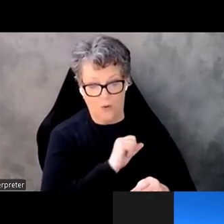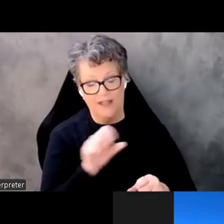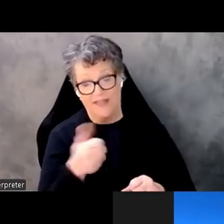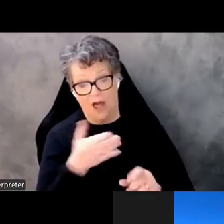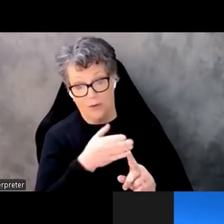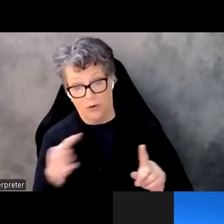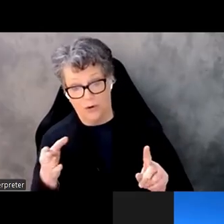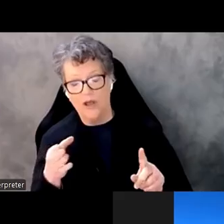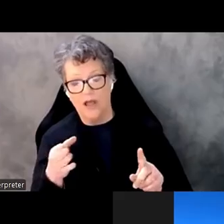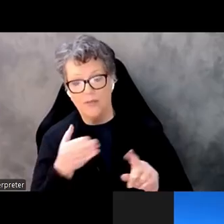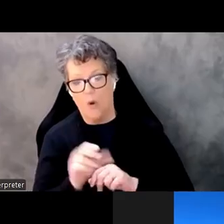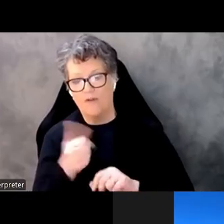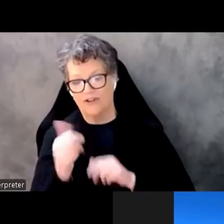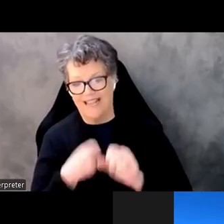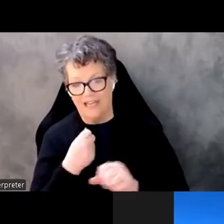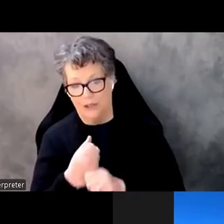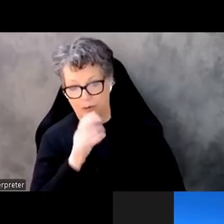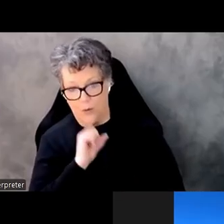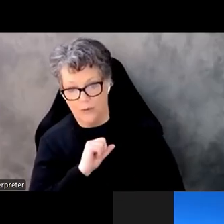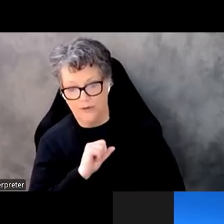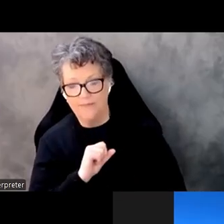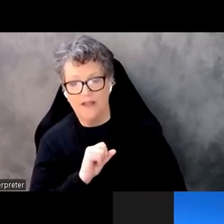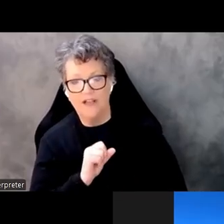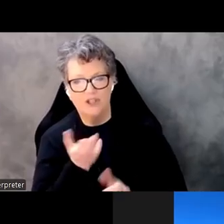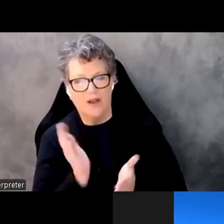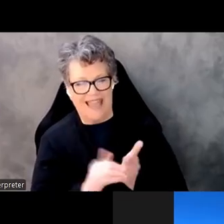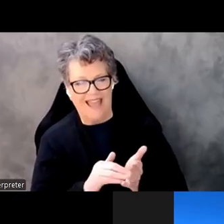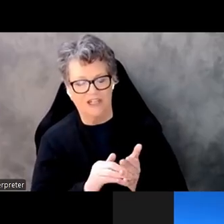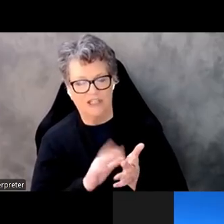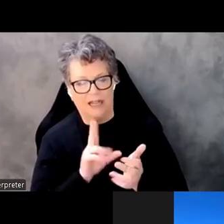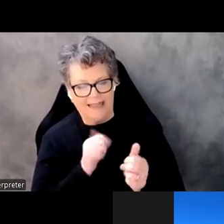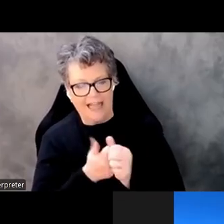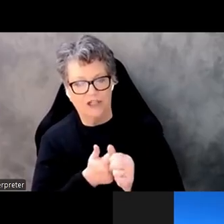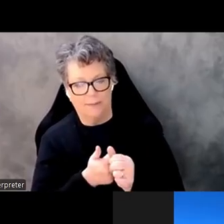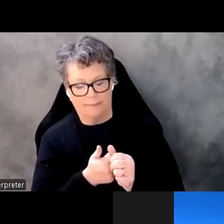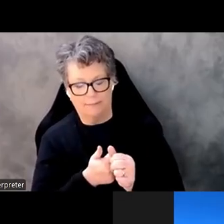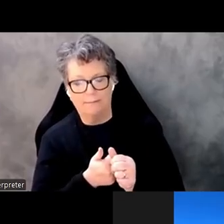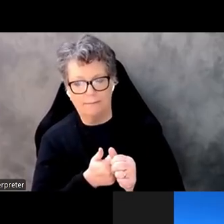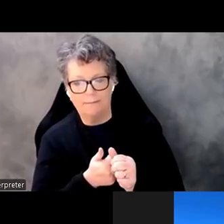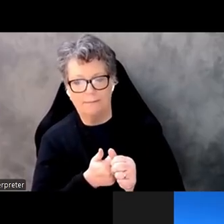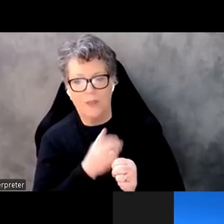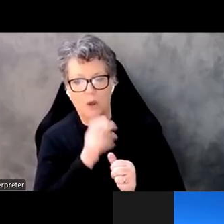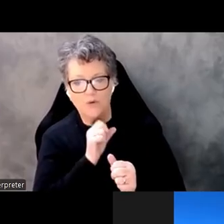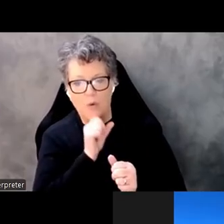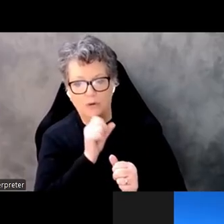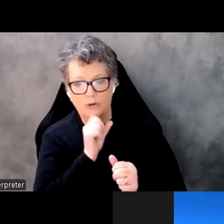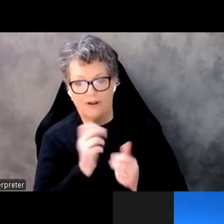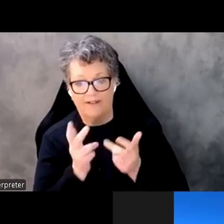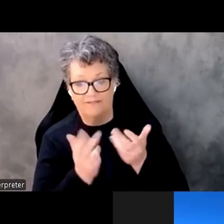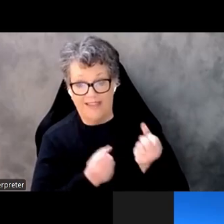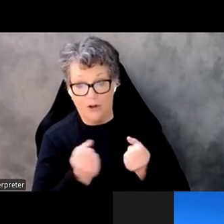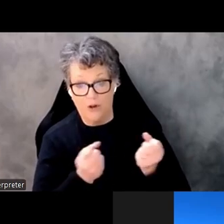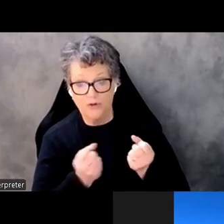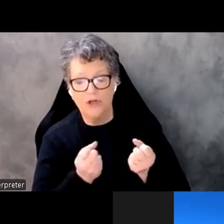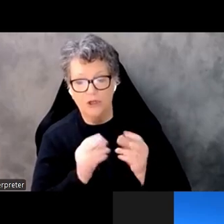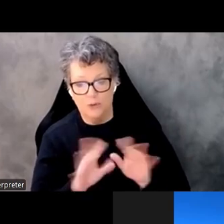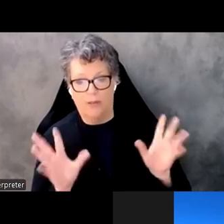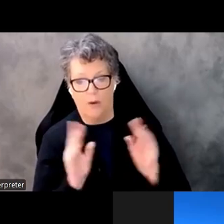to be replaced are over 10 years old. So again, this is a little bit of a catch-up to get in front of that, those aged vehicles, and to allow us to, again, to deploy